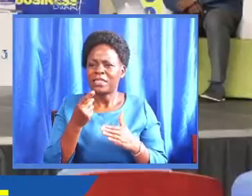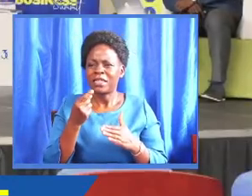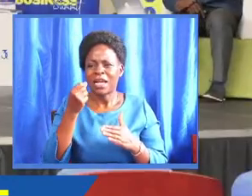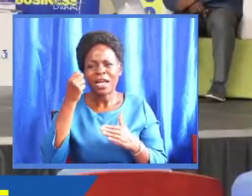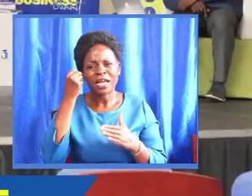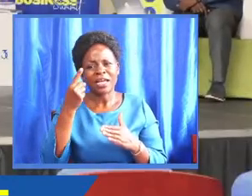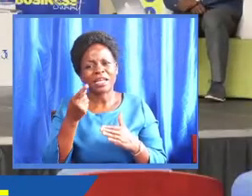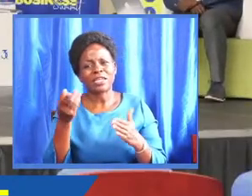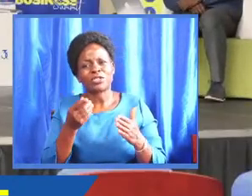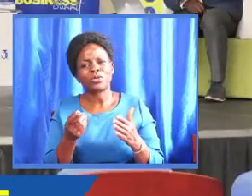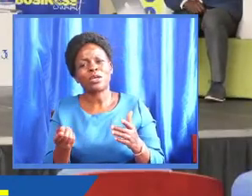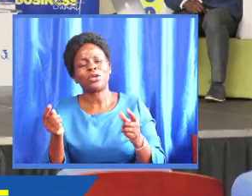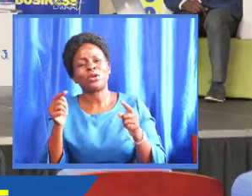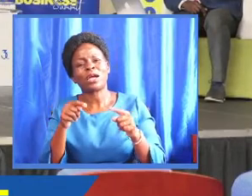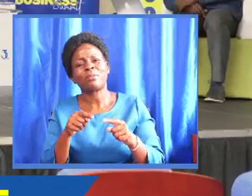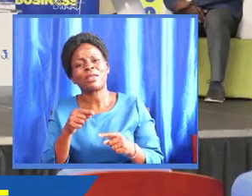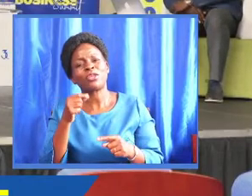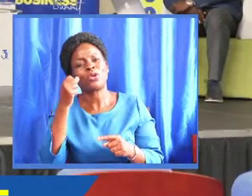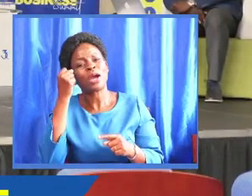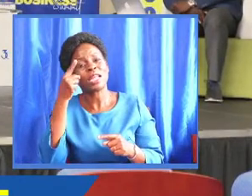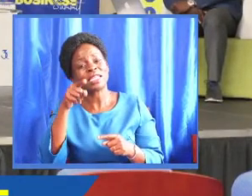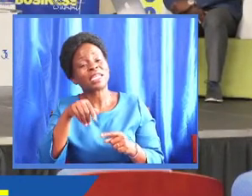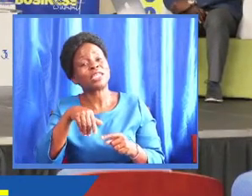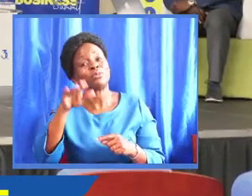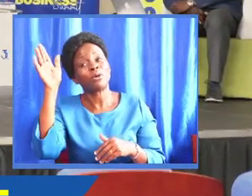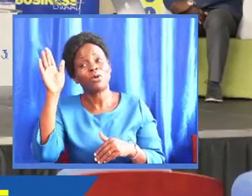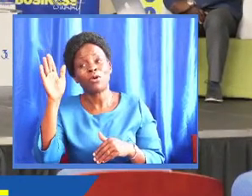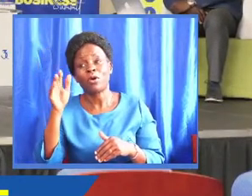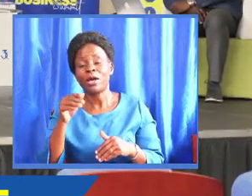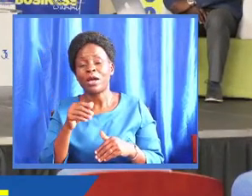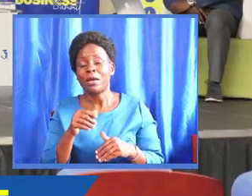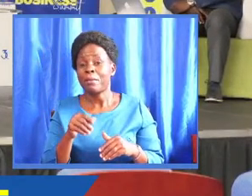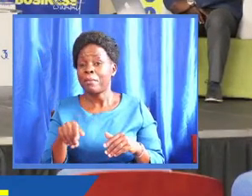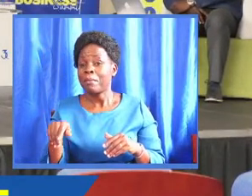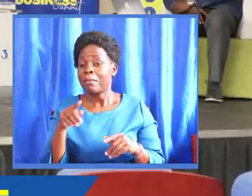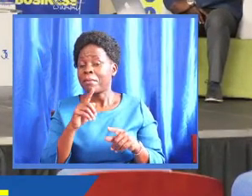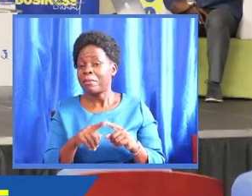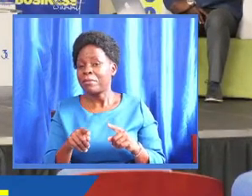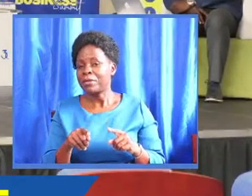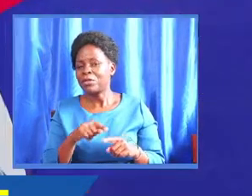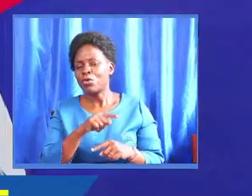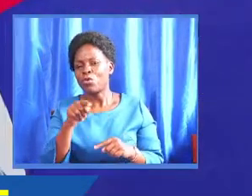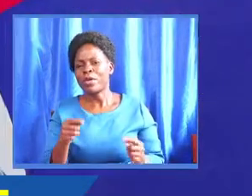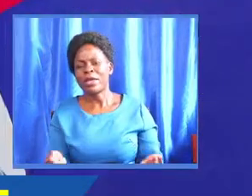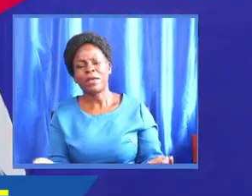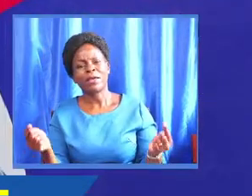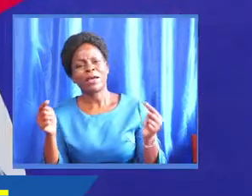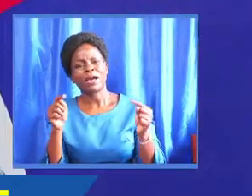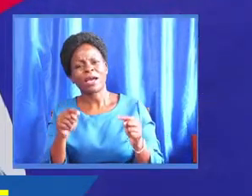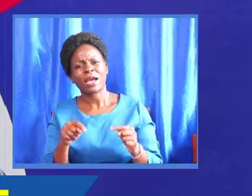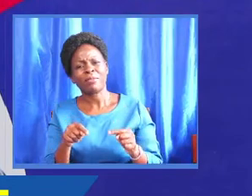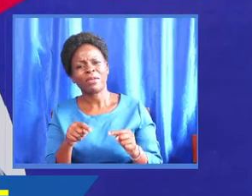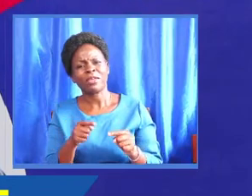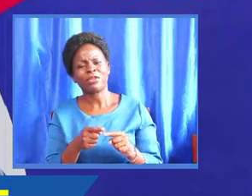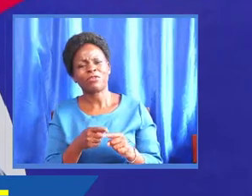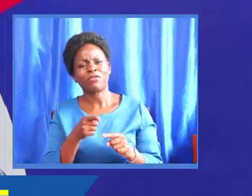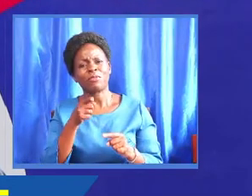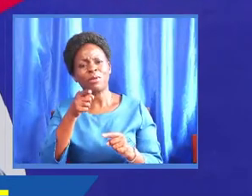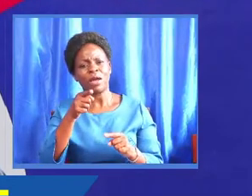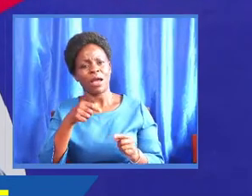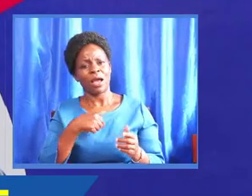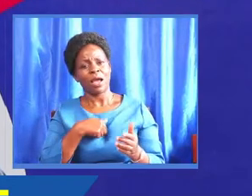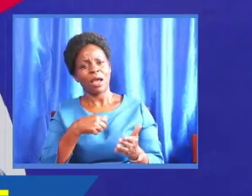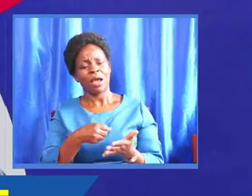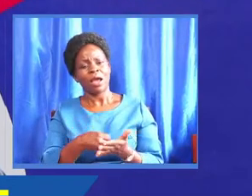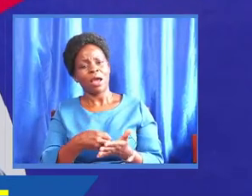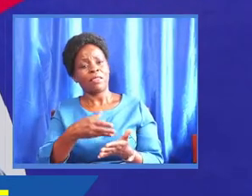and that's where you come in now. You understand it more. Yes. So basically, you are coming from that sense that either